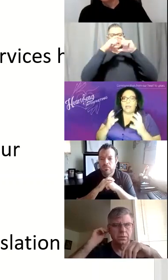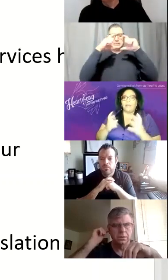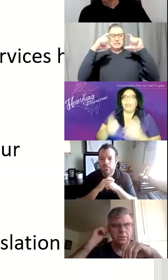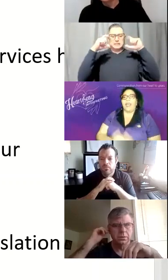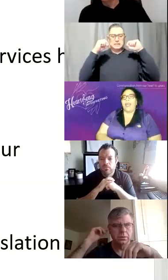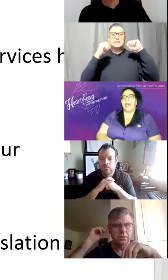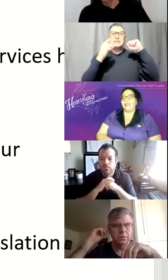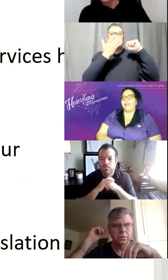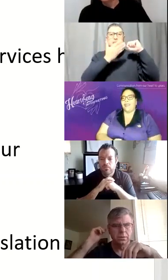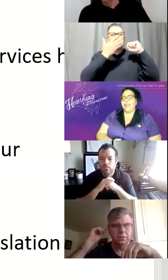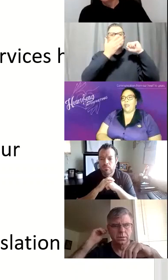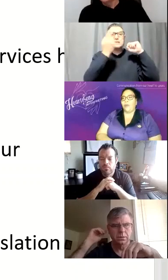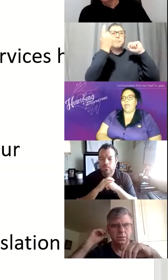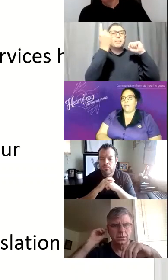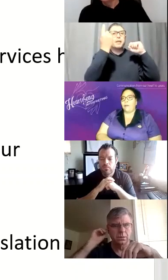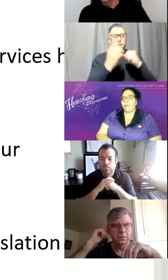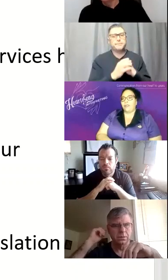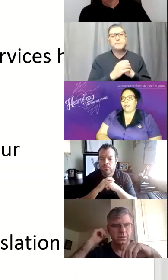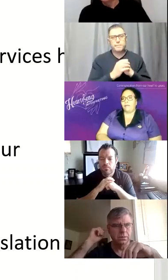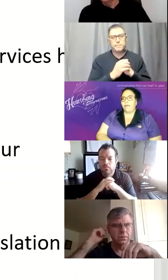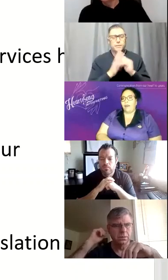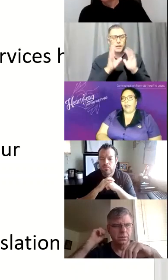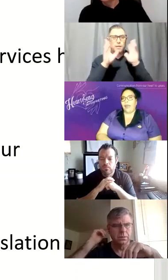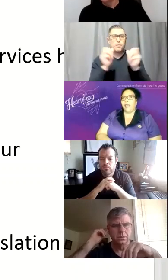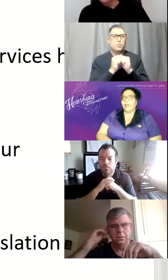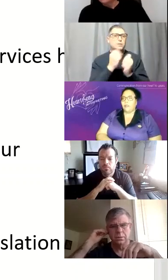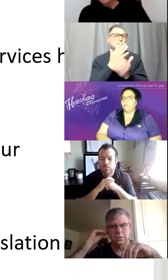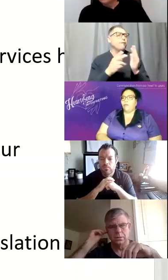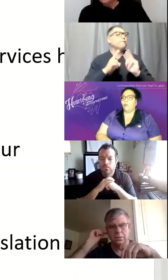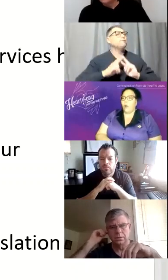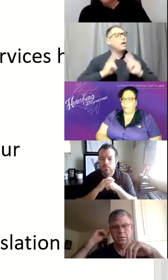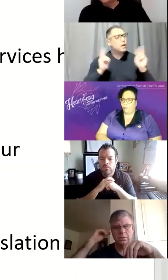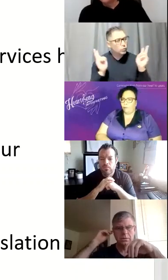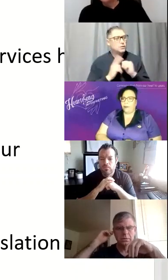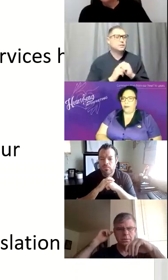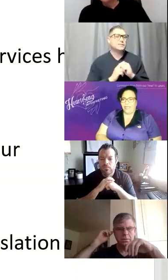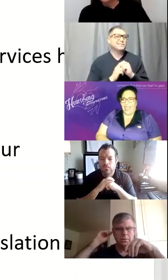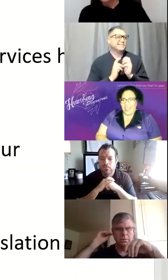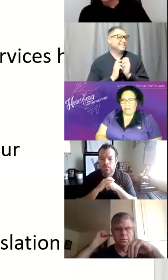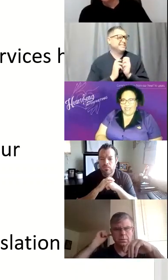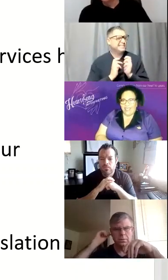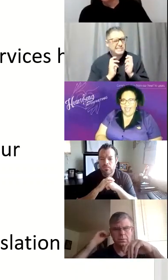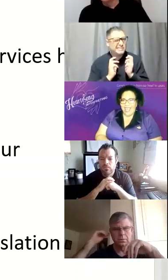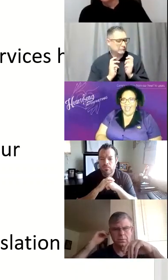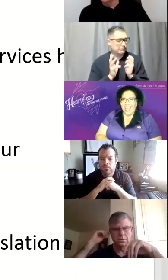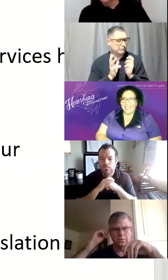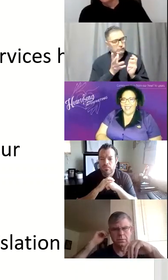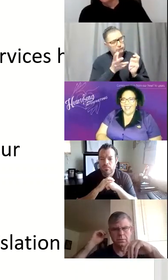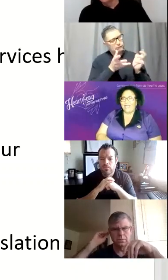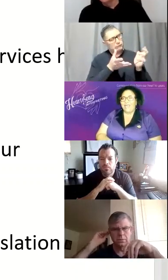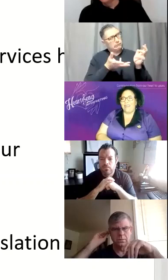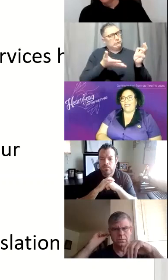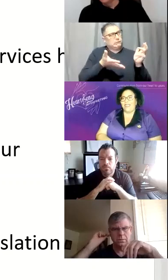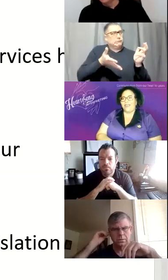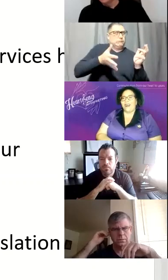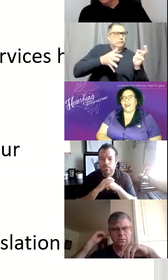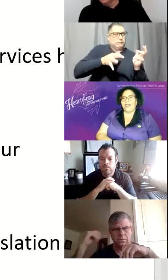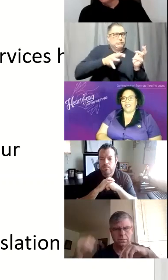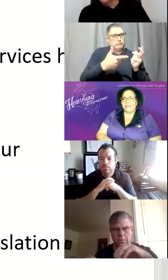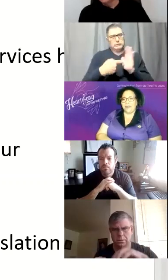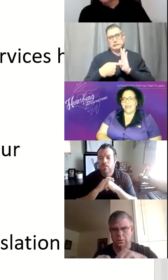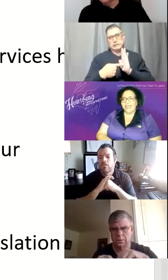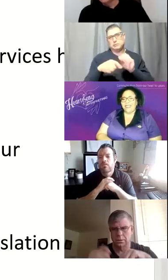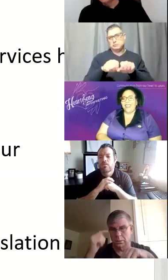least something. And we came up with some very rough prototypes and sent them out to